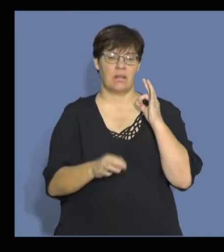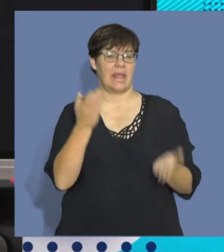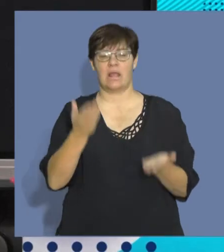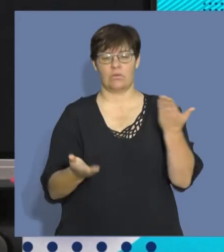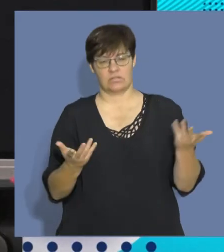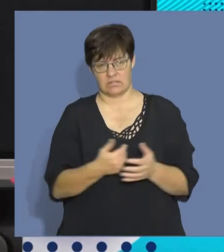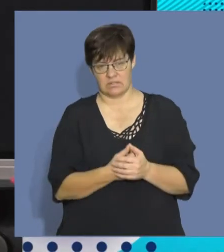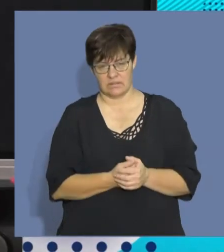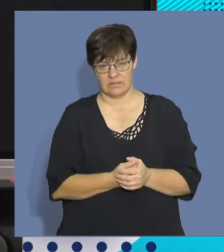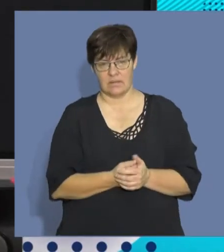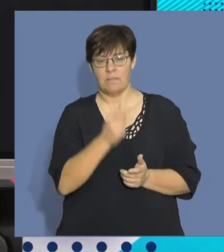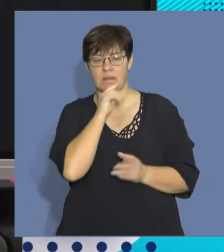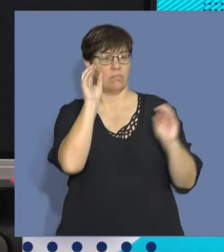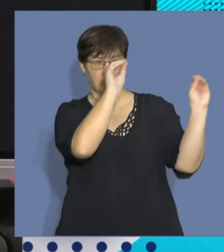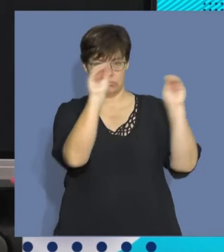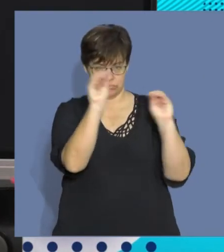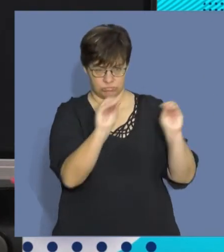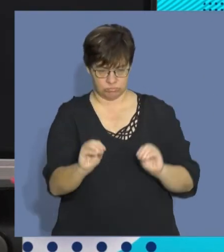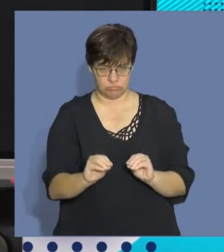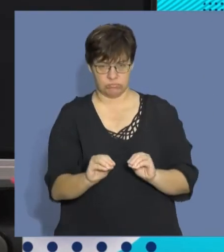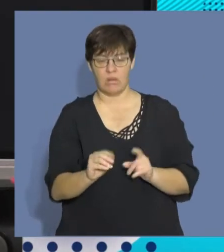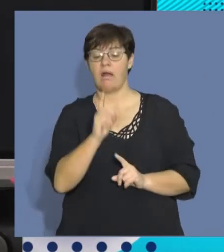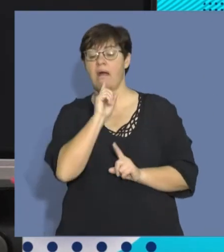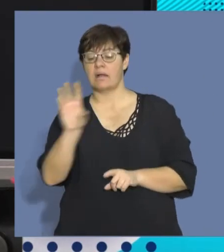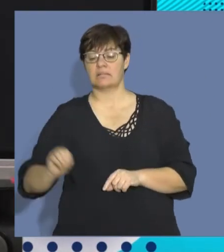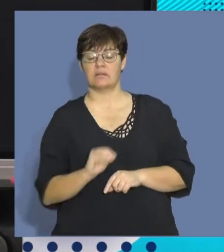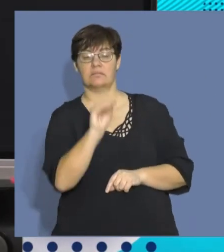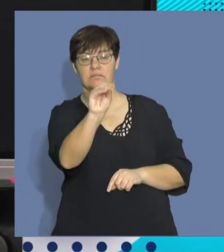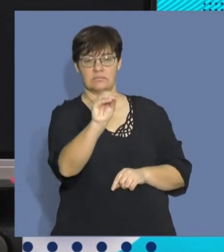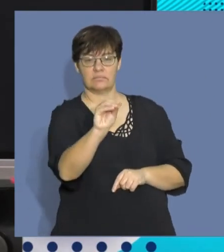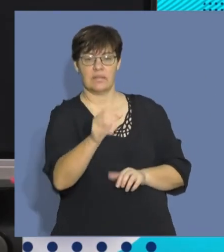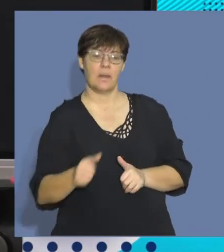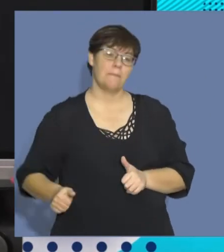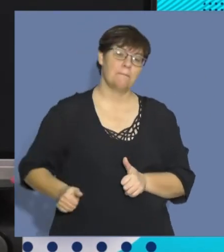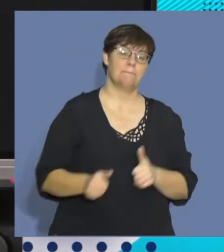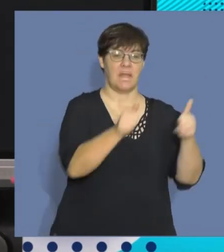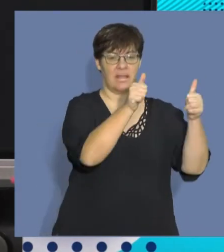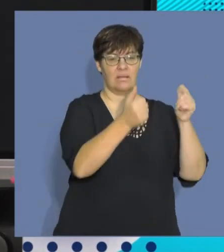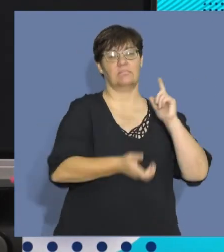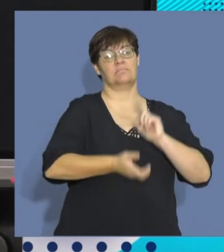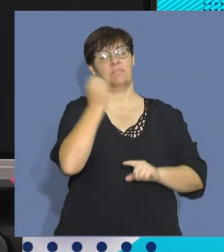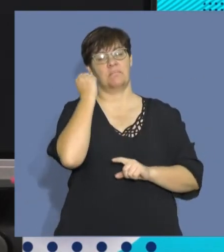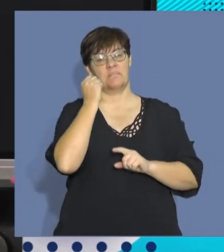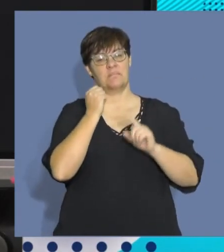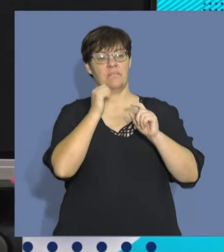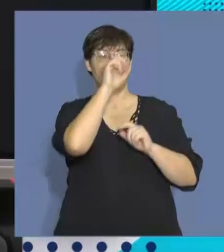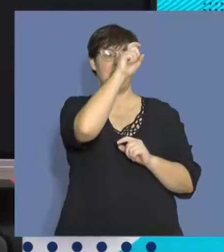simple equation. I just need to put everything in, put in the answer, and then work backwards and